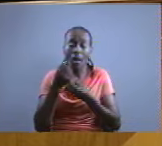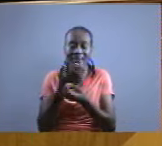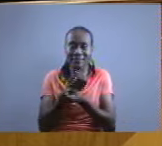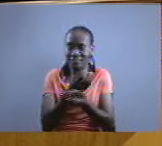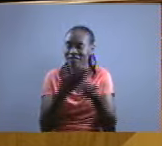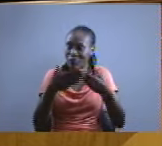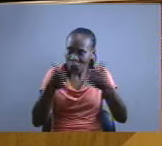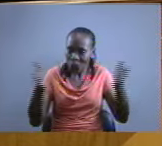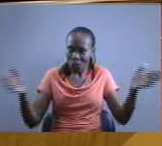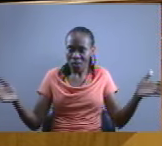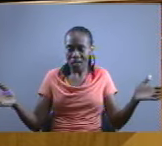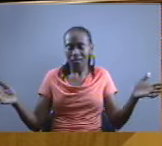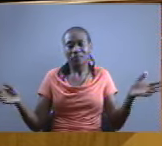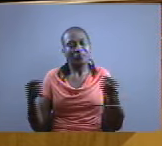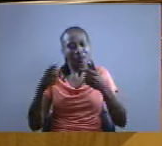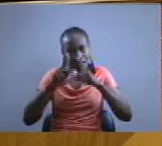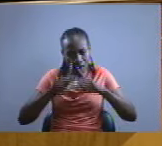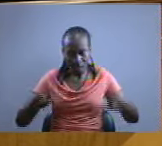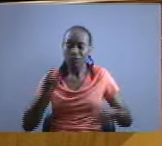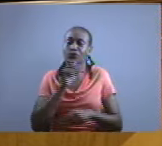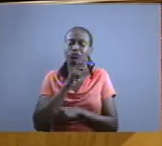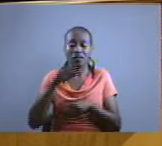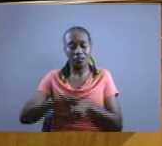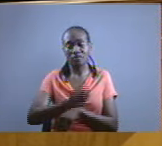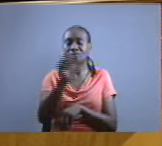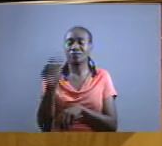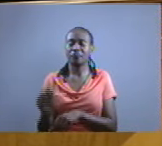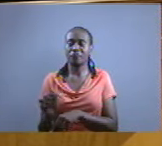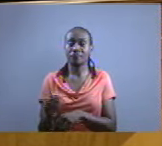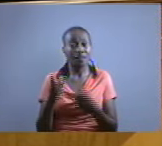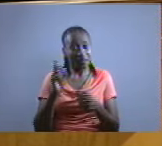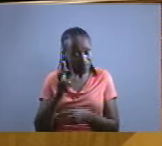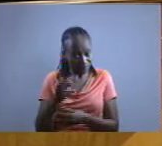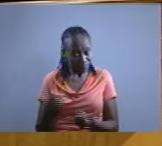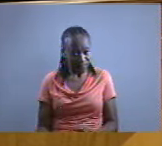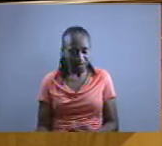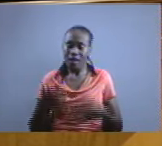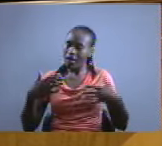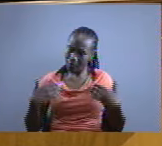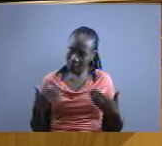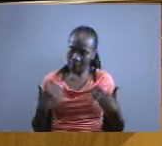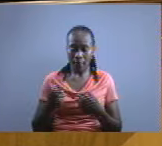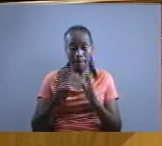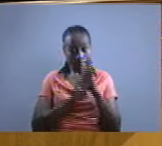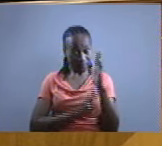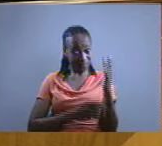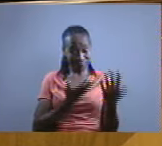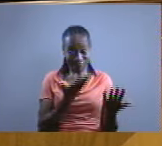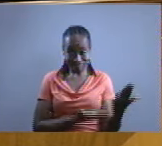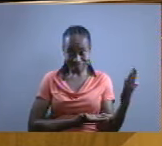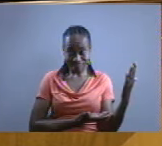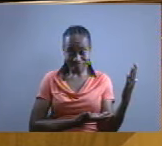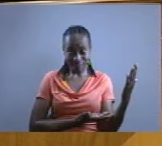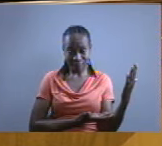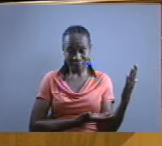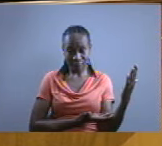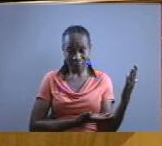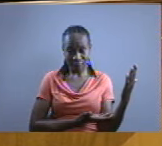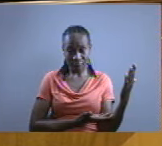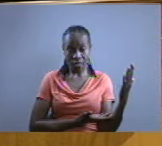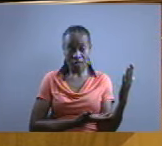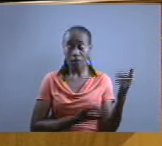of all official languages. Once again, we are delighted that the bill we are tabling is a